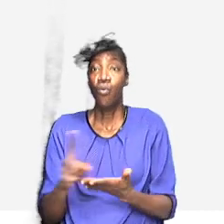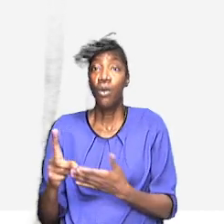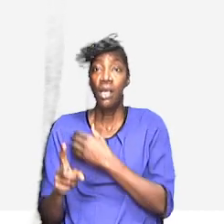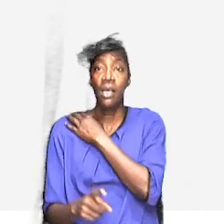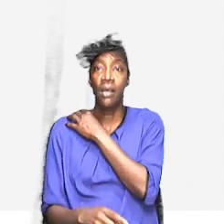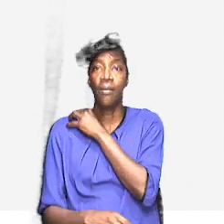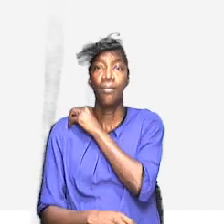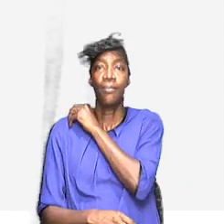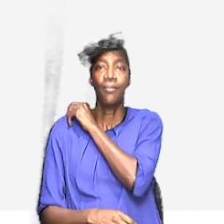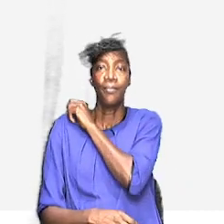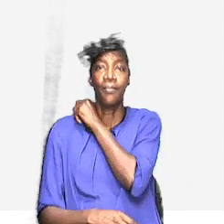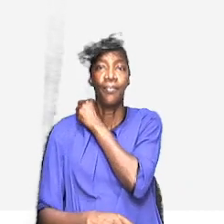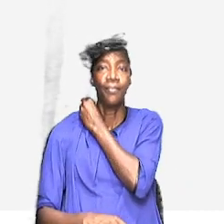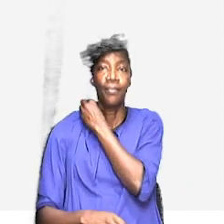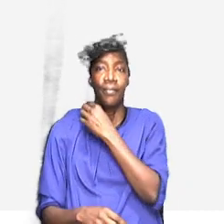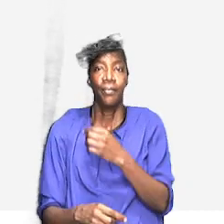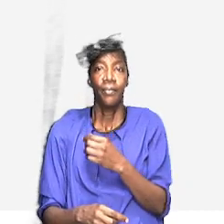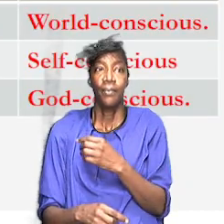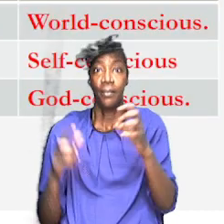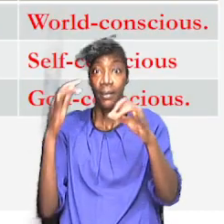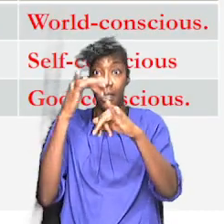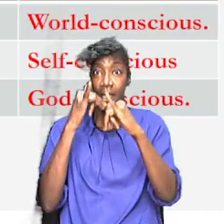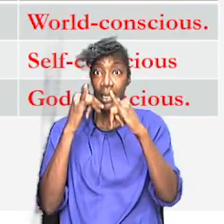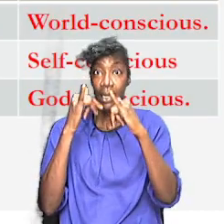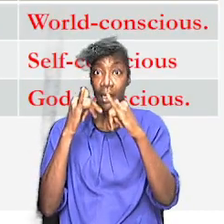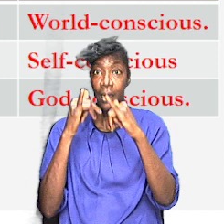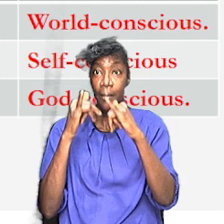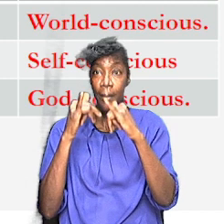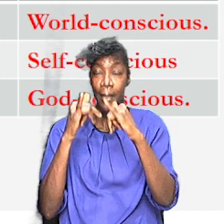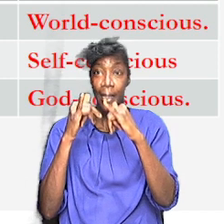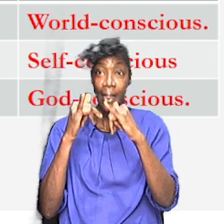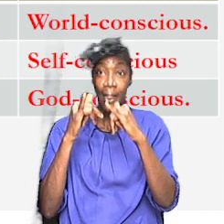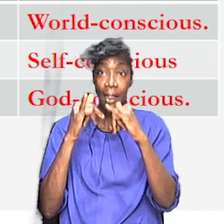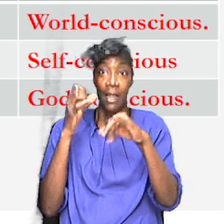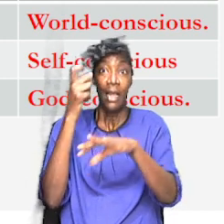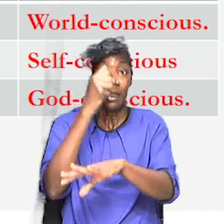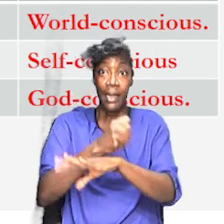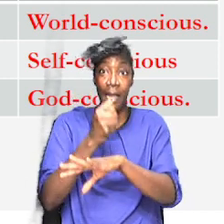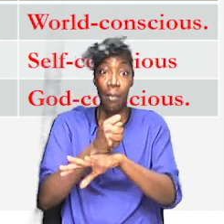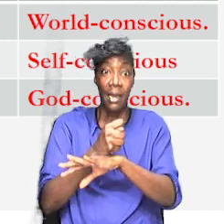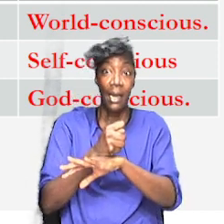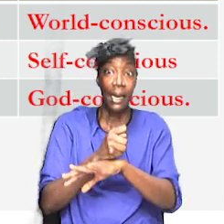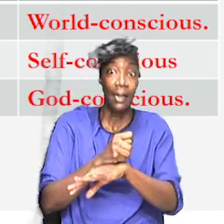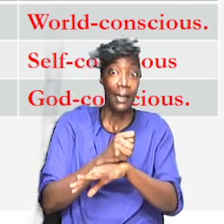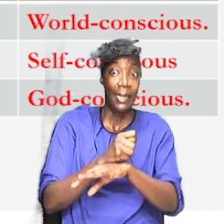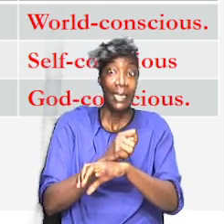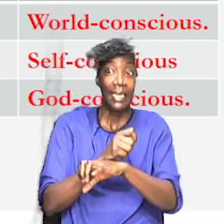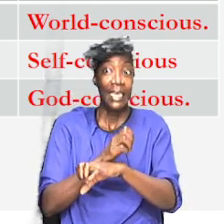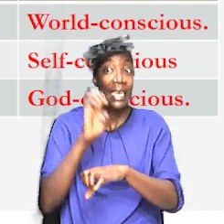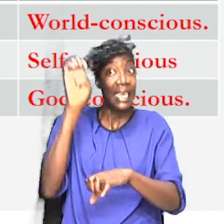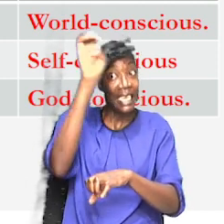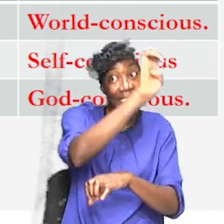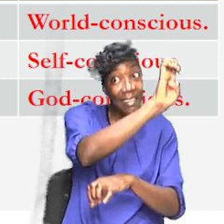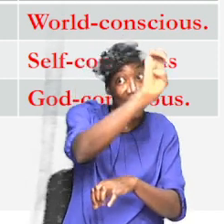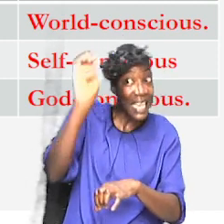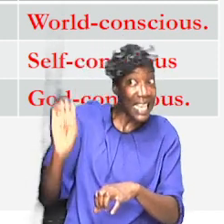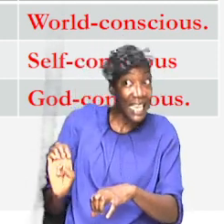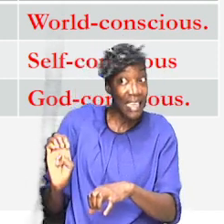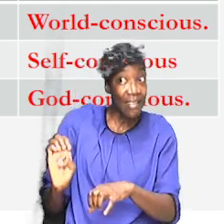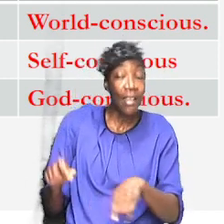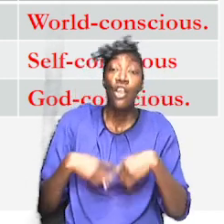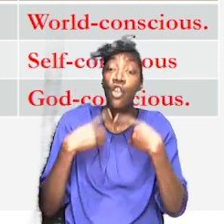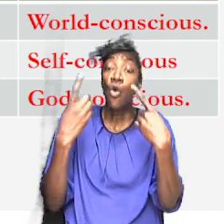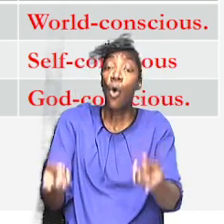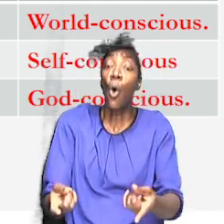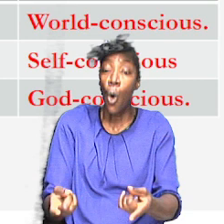We did say that the tabernacle faced the east, and there's a reason for that, because the sun rises in the east. So when you're going into the tabernacle,